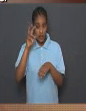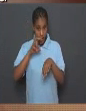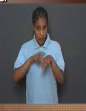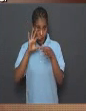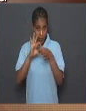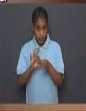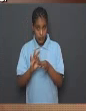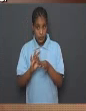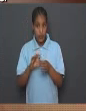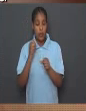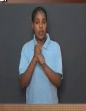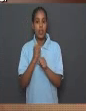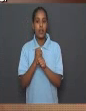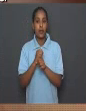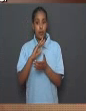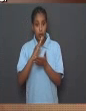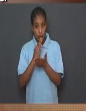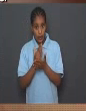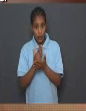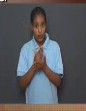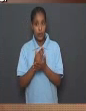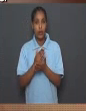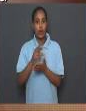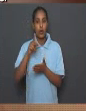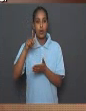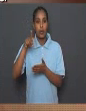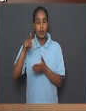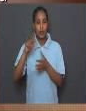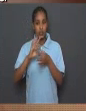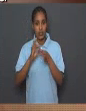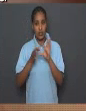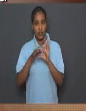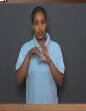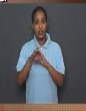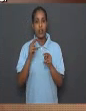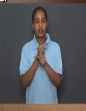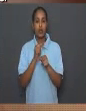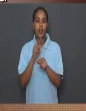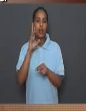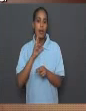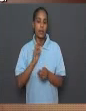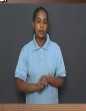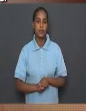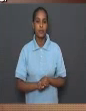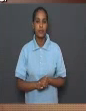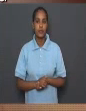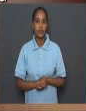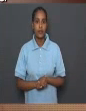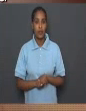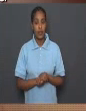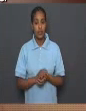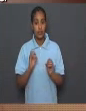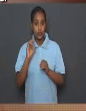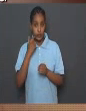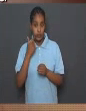that can be made between polymer chains in natural rubber. Even